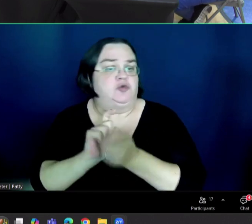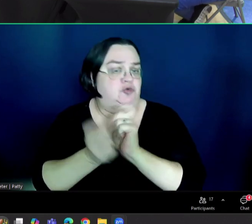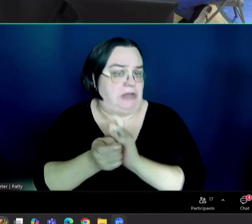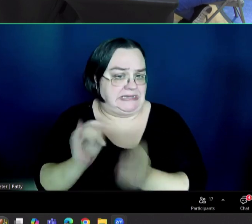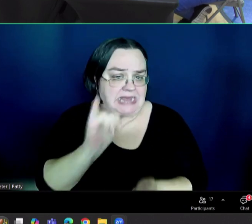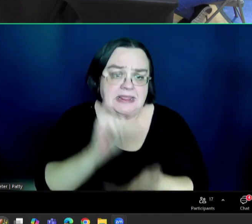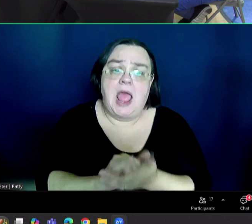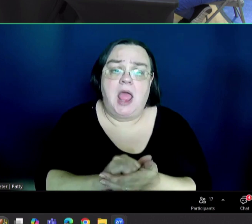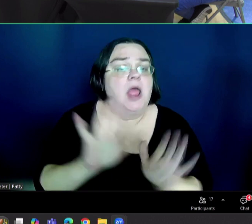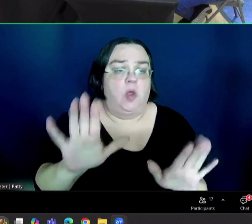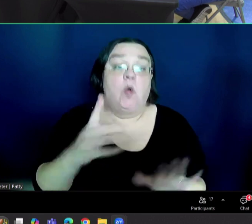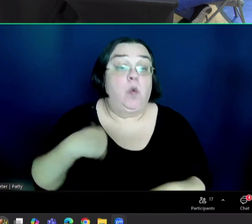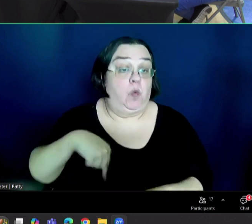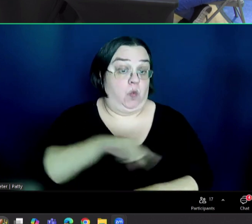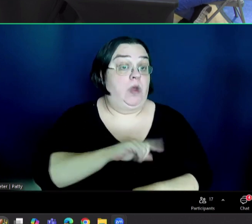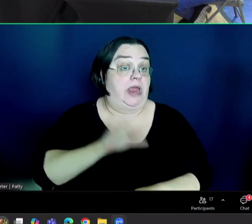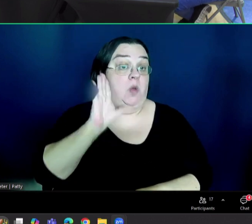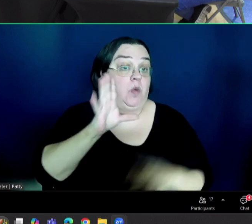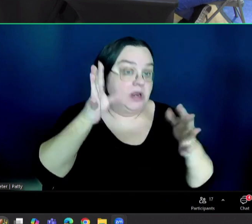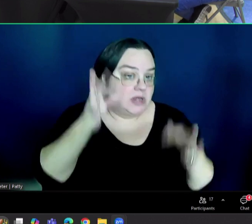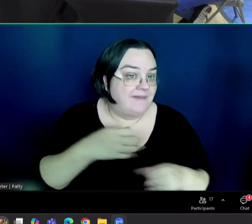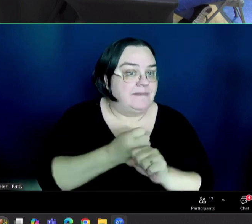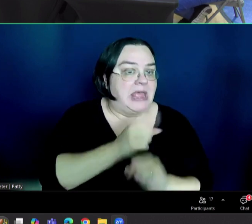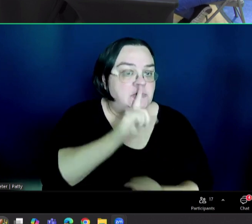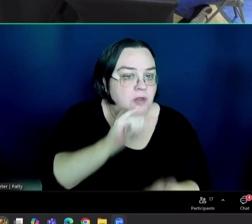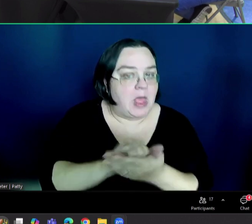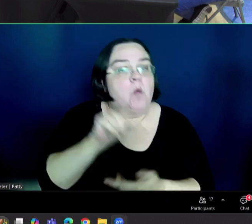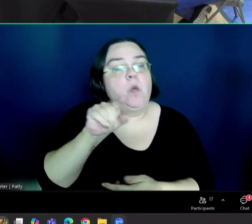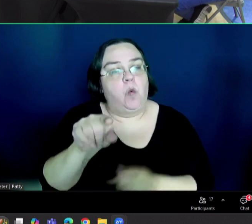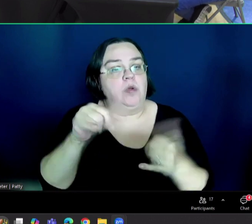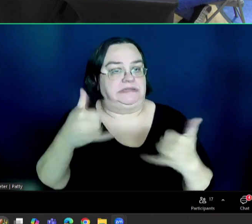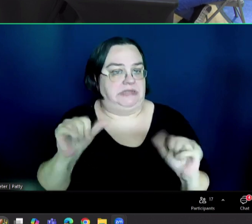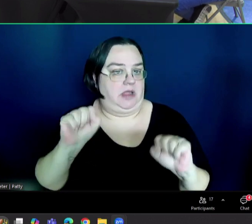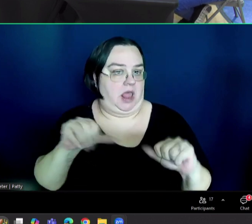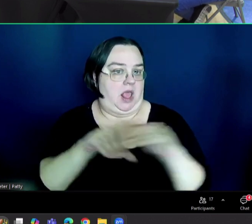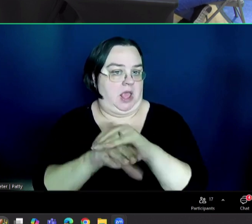that you still had access to the data.